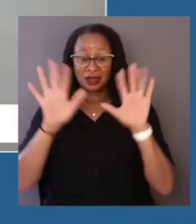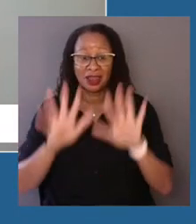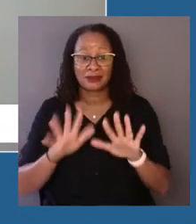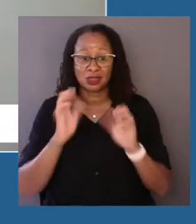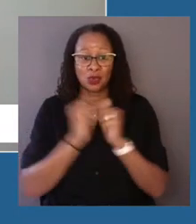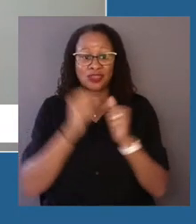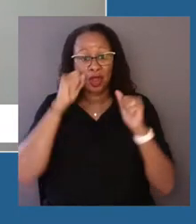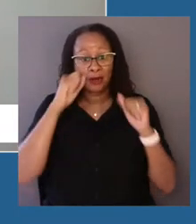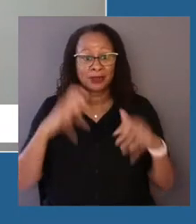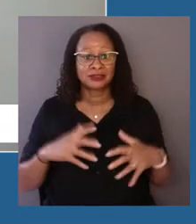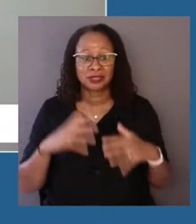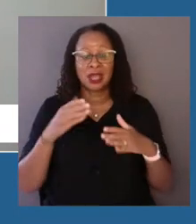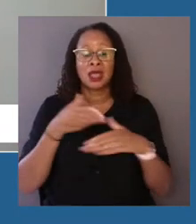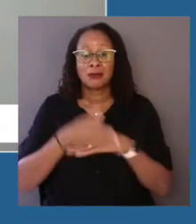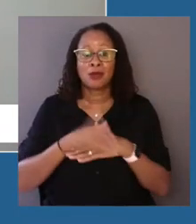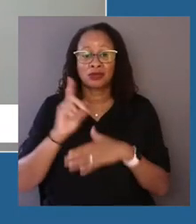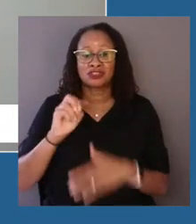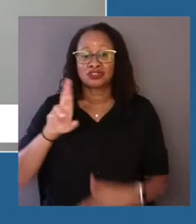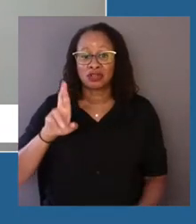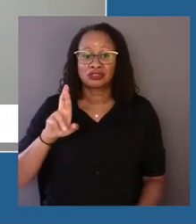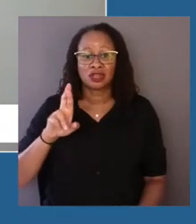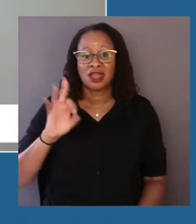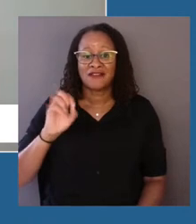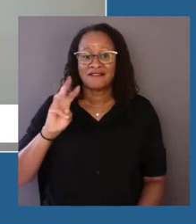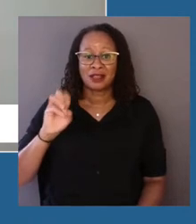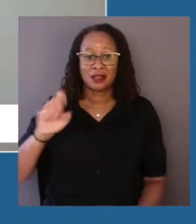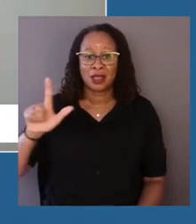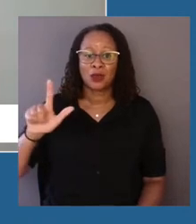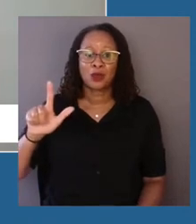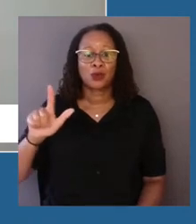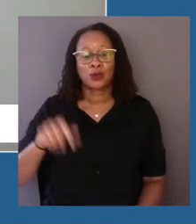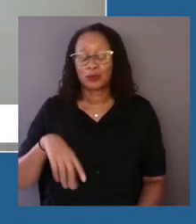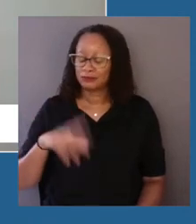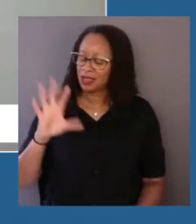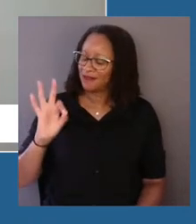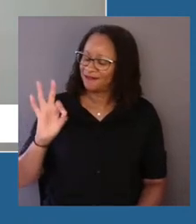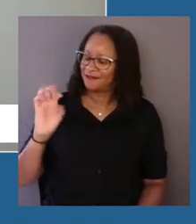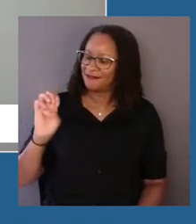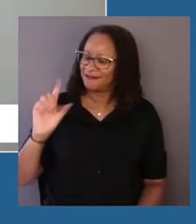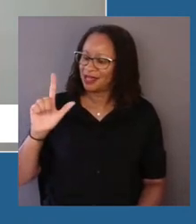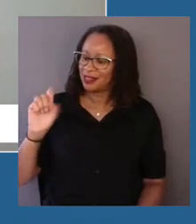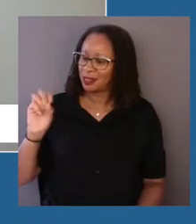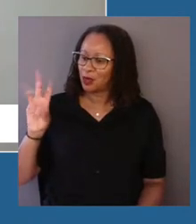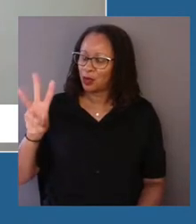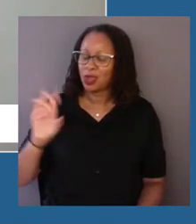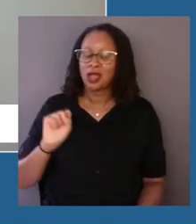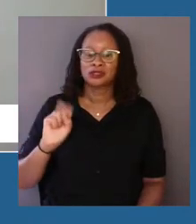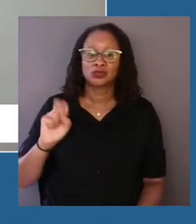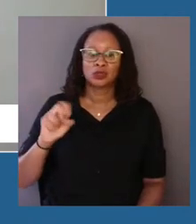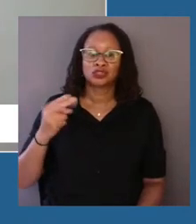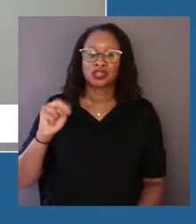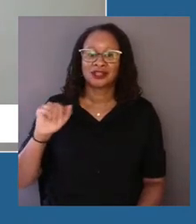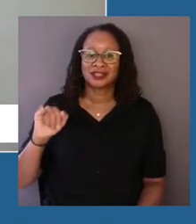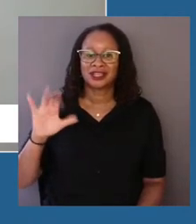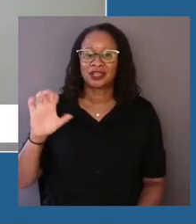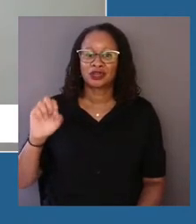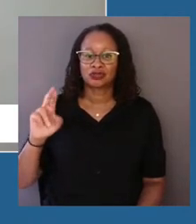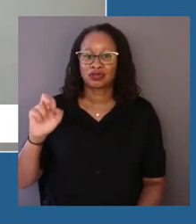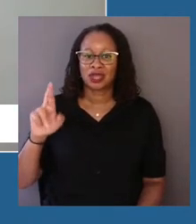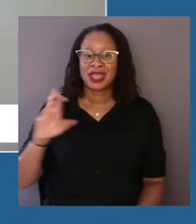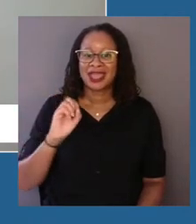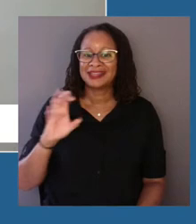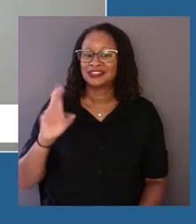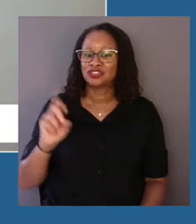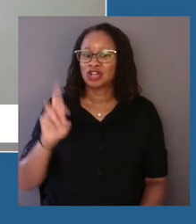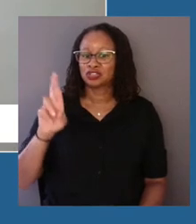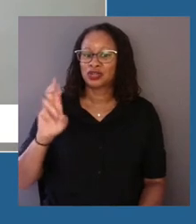remarkable postdoctoral fellow in climate and inequality at the Climate Museum, Dilshani Pereira, as well as Dr. Edward Maybach.